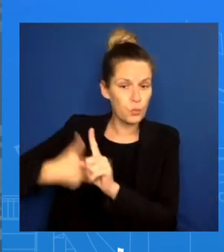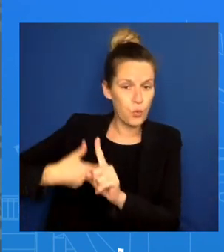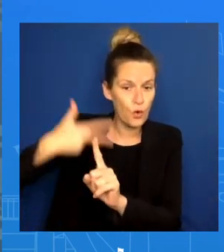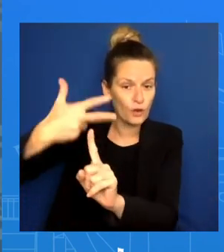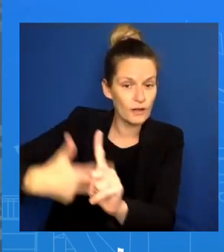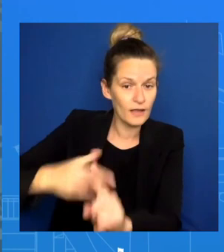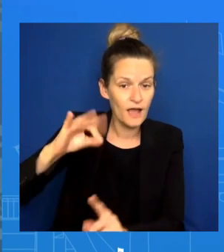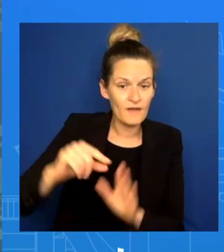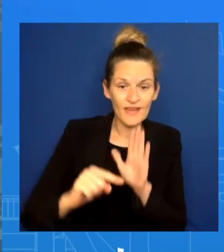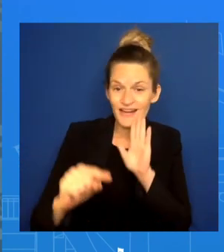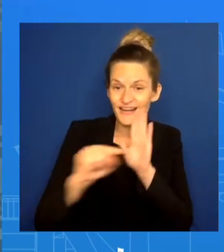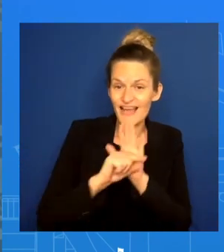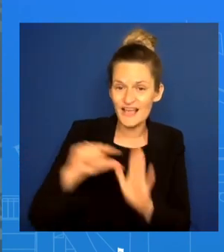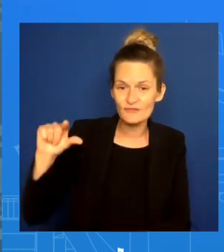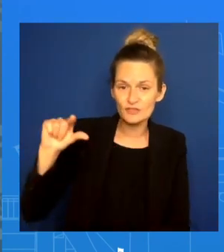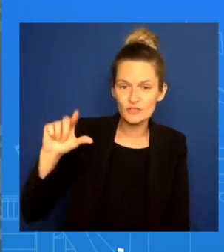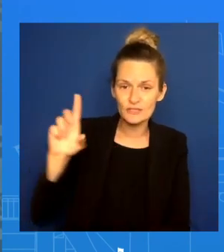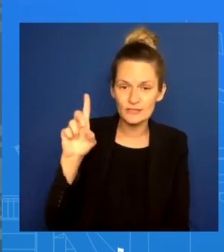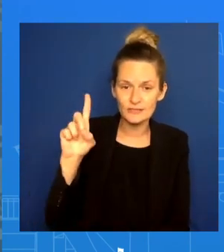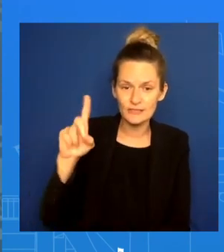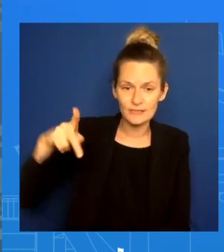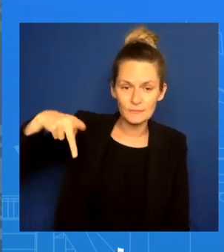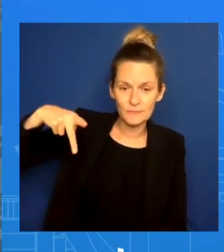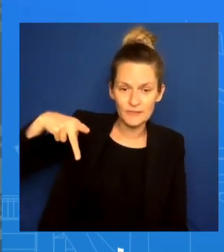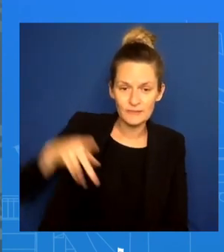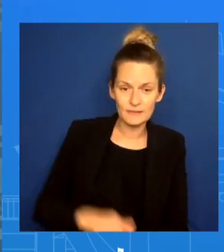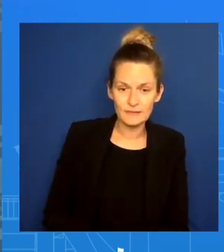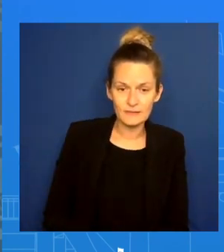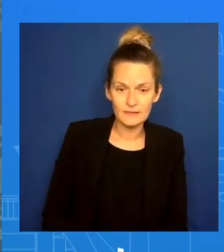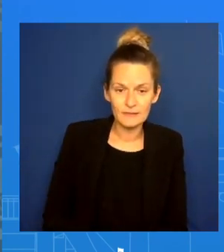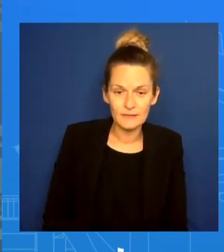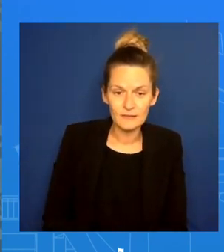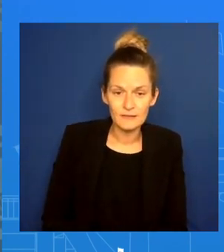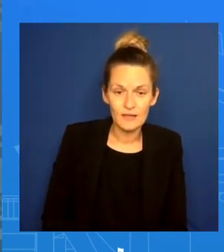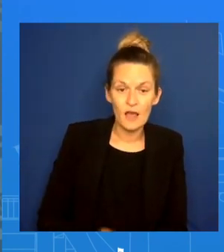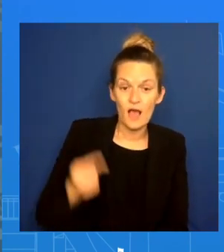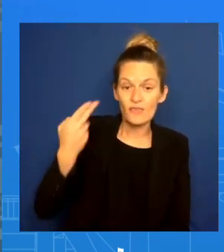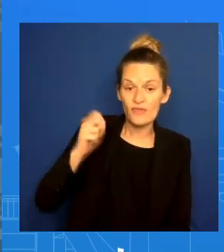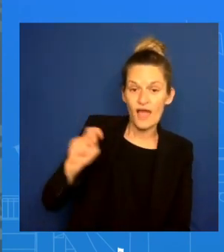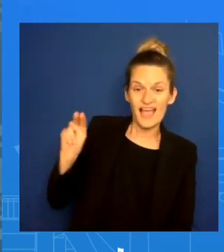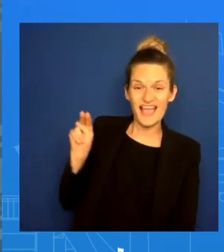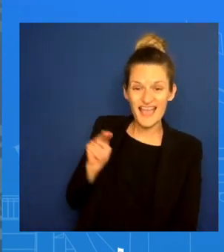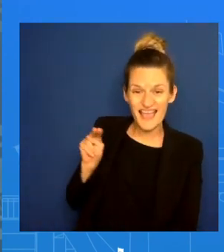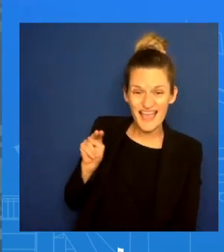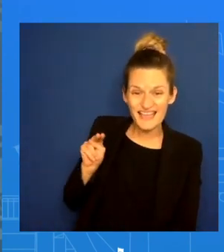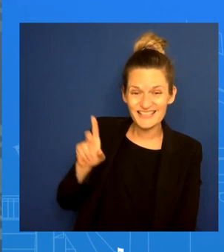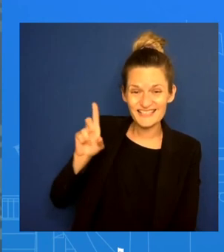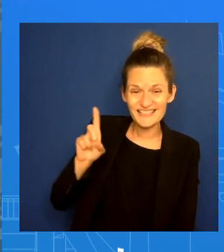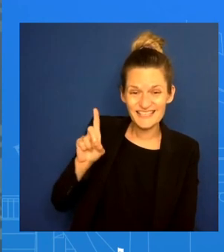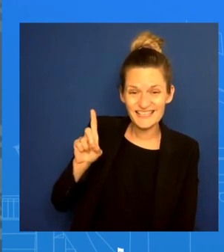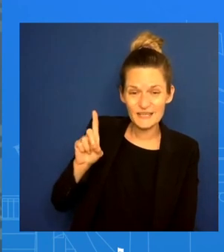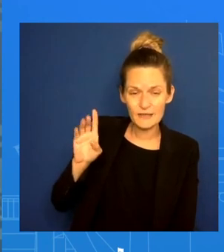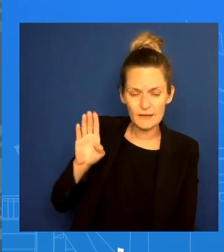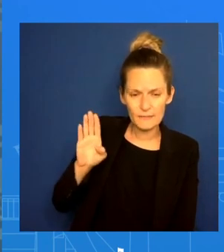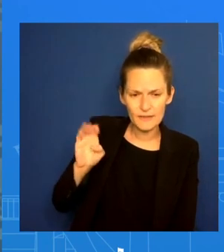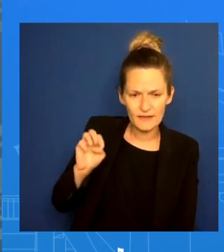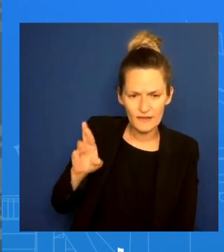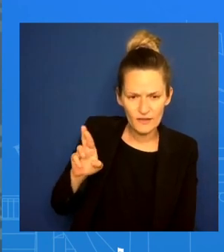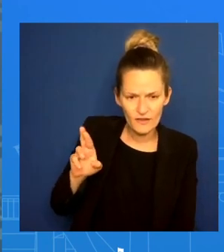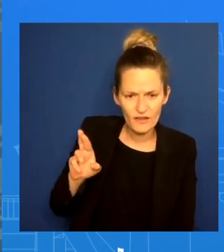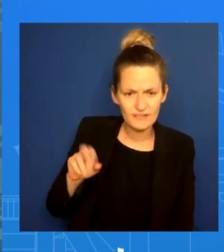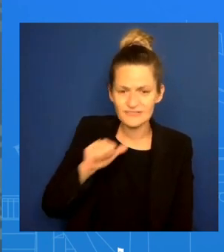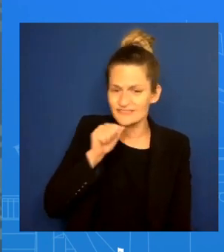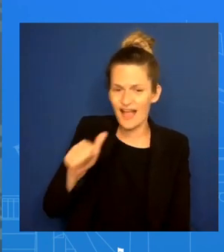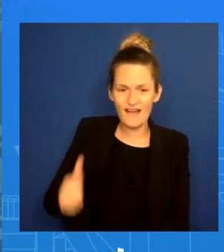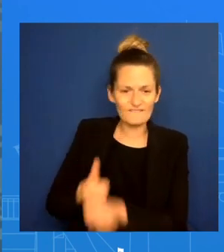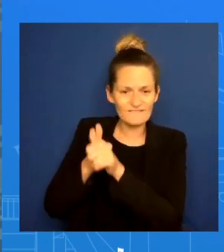which we have mentioned many times in this room, does not strictly abide by this designation. Instead, the committee broadly